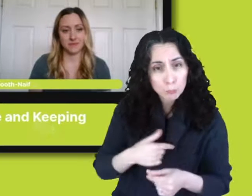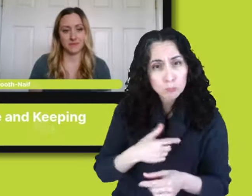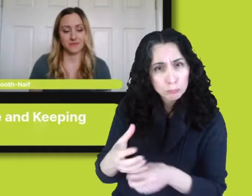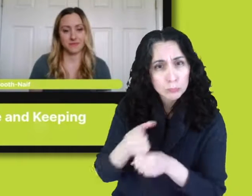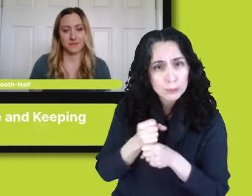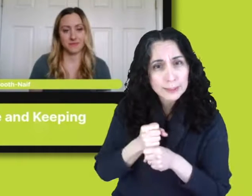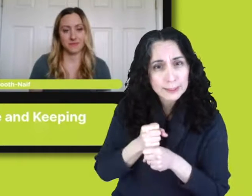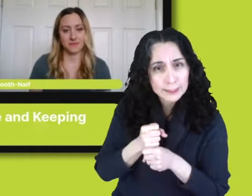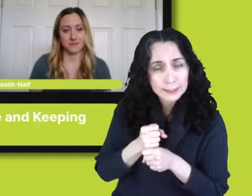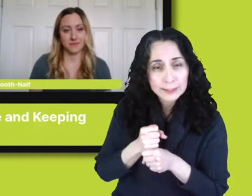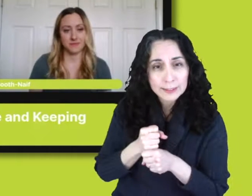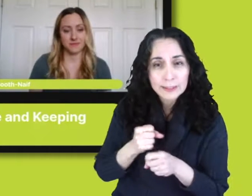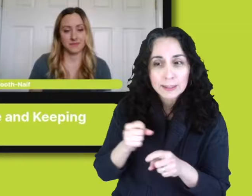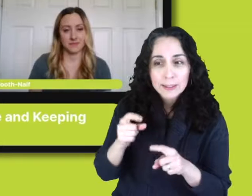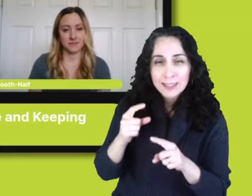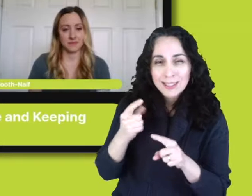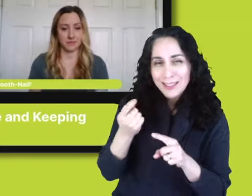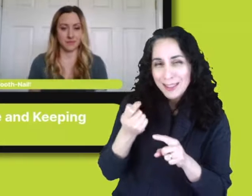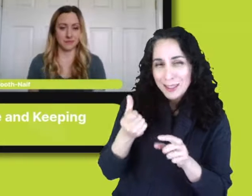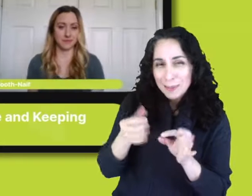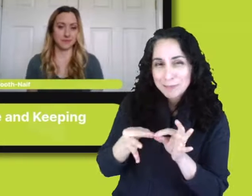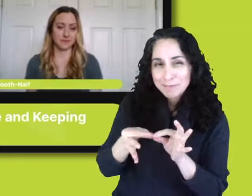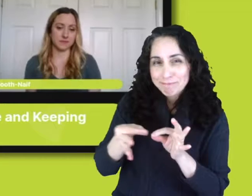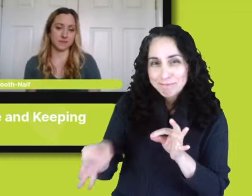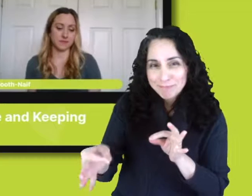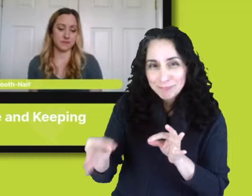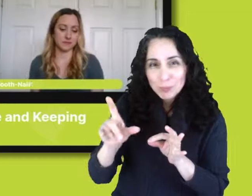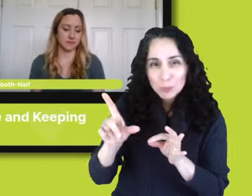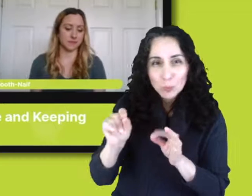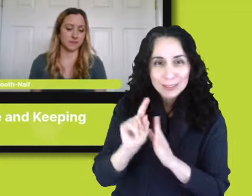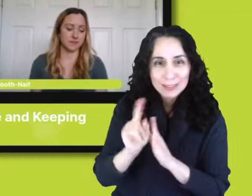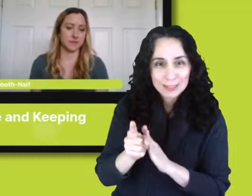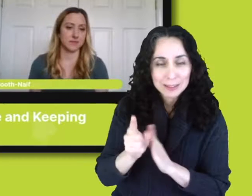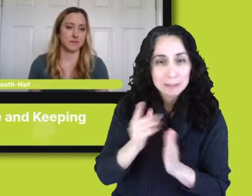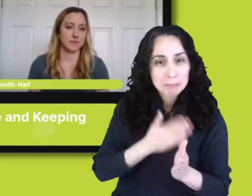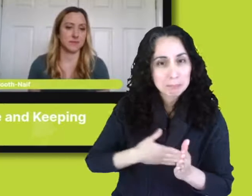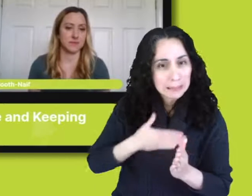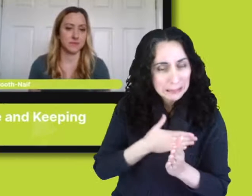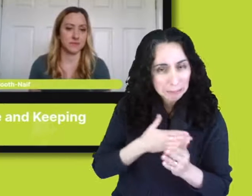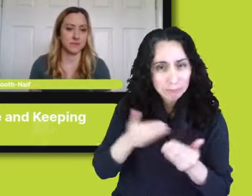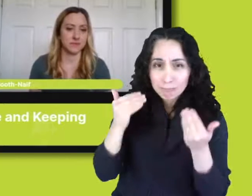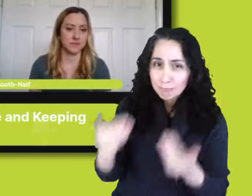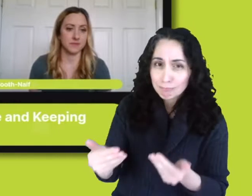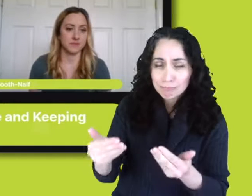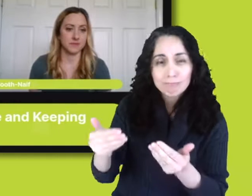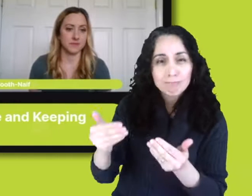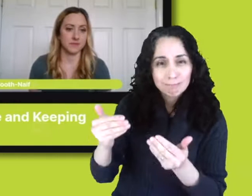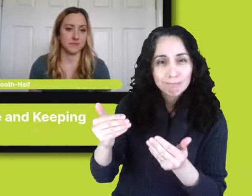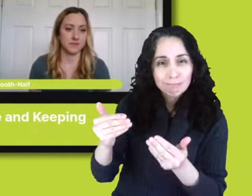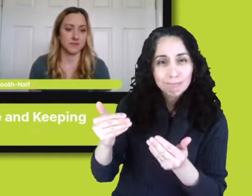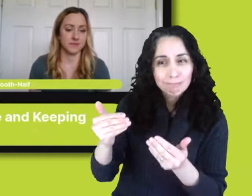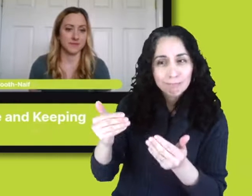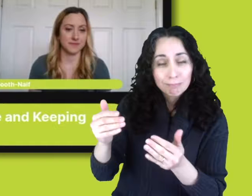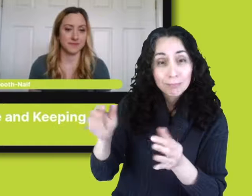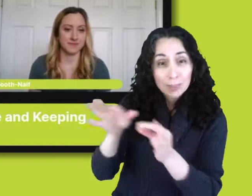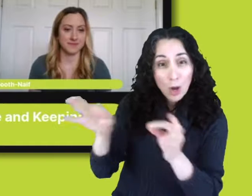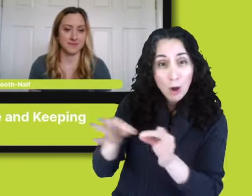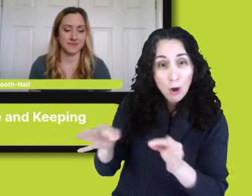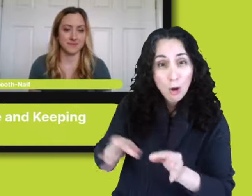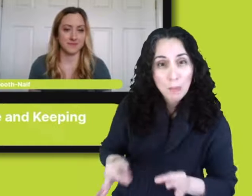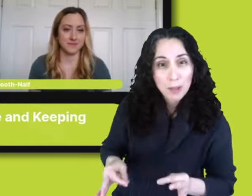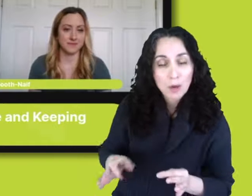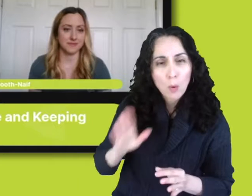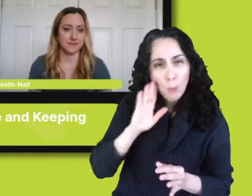see it, but we do encourage you to take advantage of that feature. Please do comment, talk to us. We want to hear from